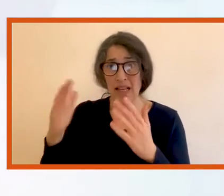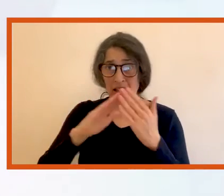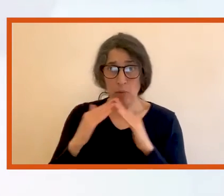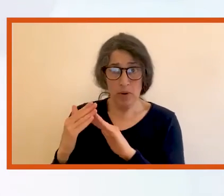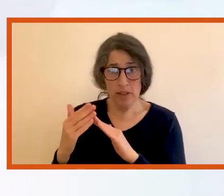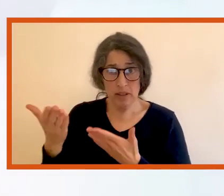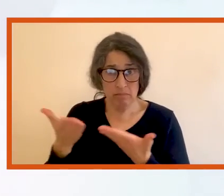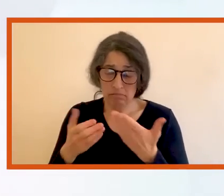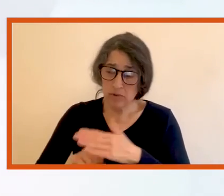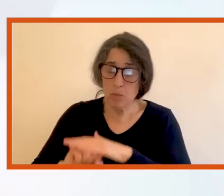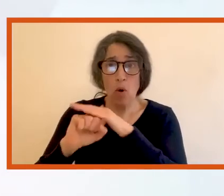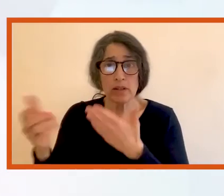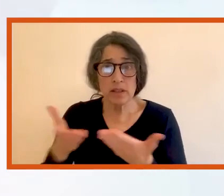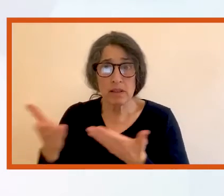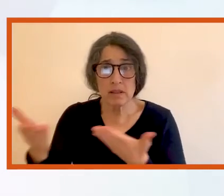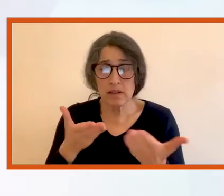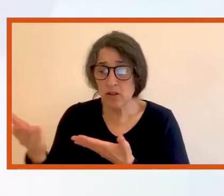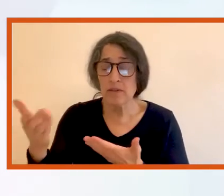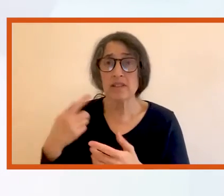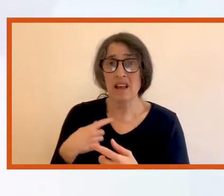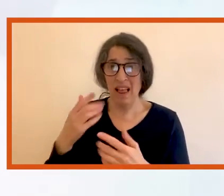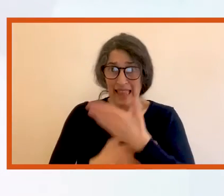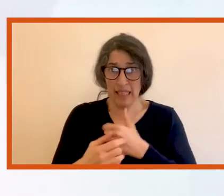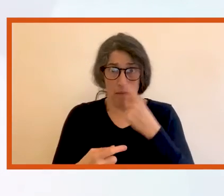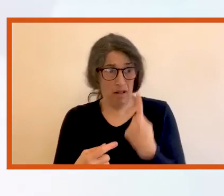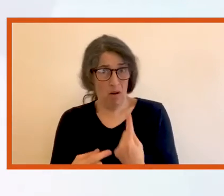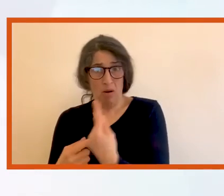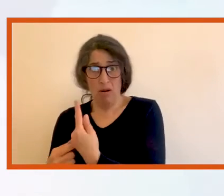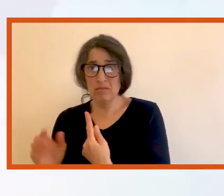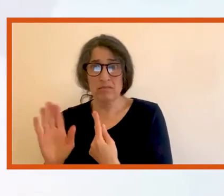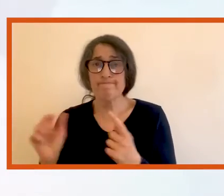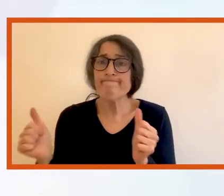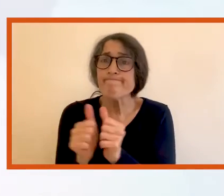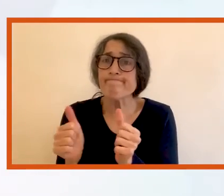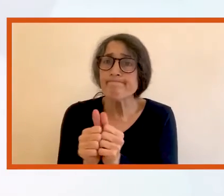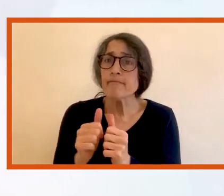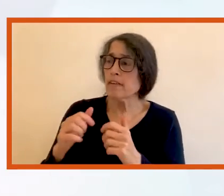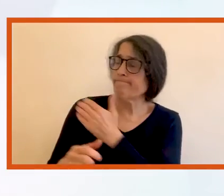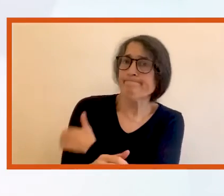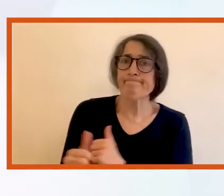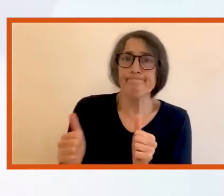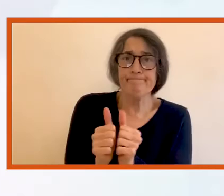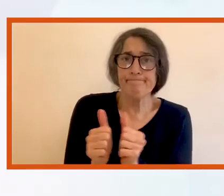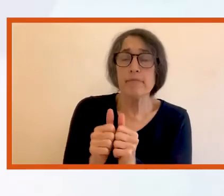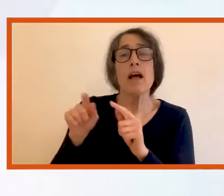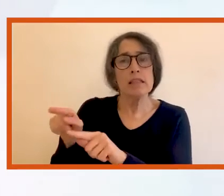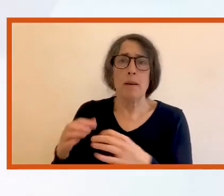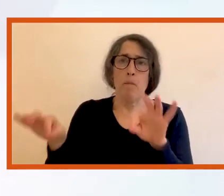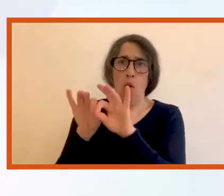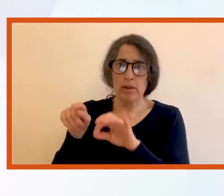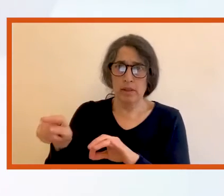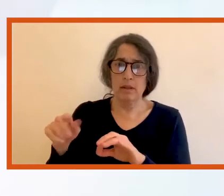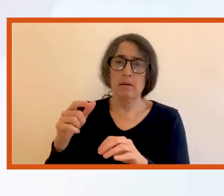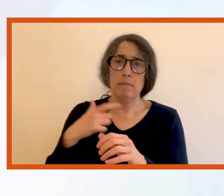community support services, such as personal assistance, respite services. Those are critical elements of an inclusive social